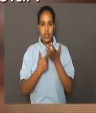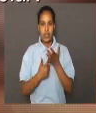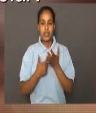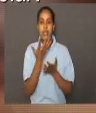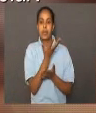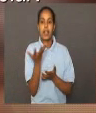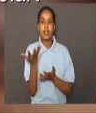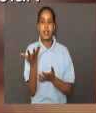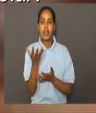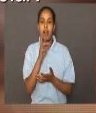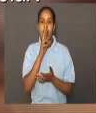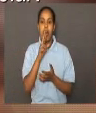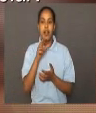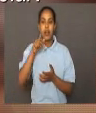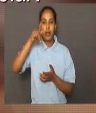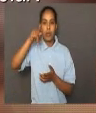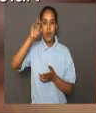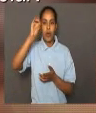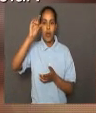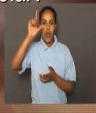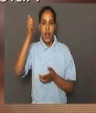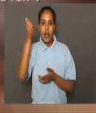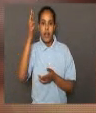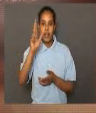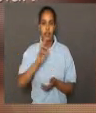of these substances are polar.